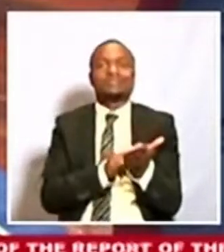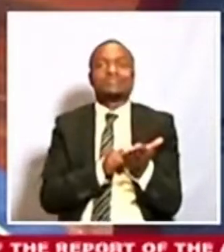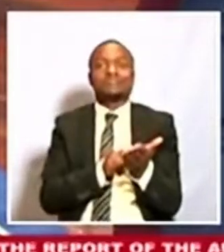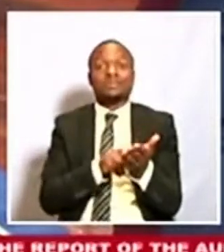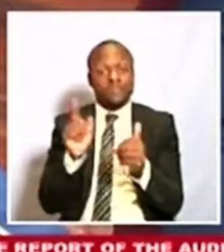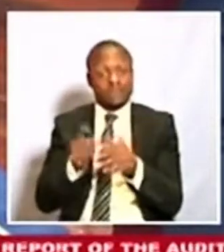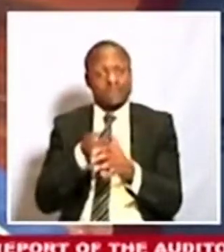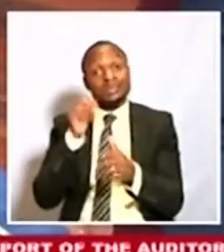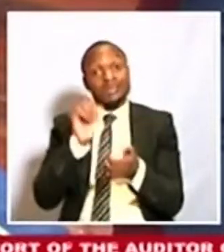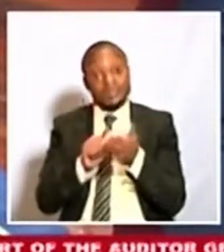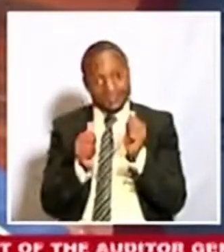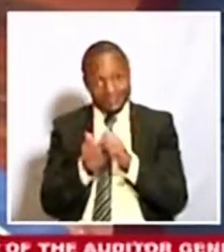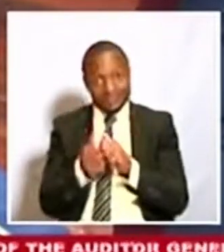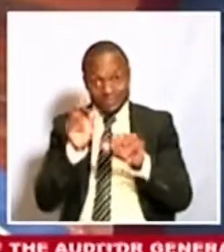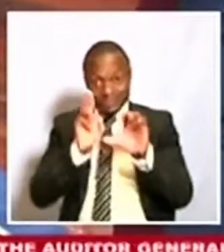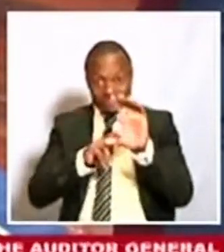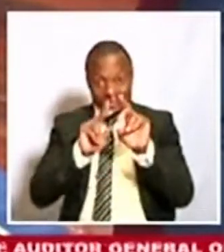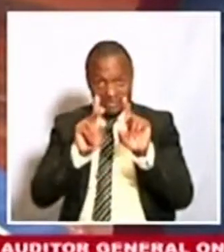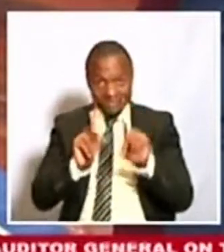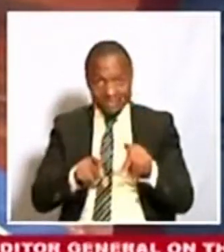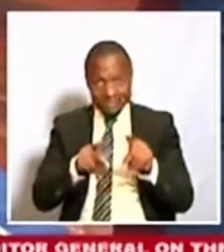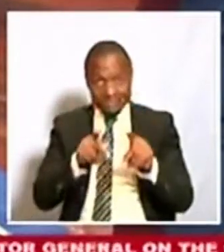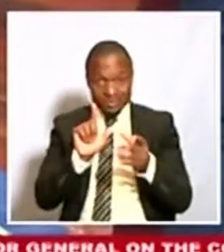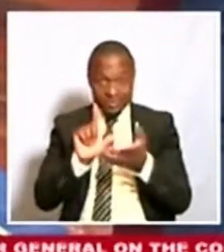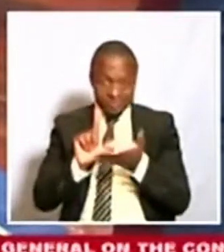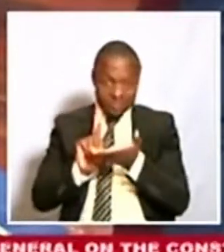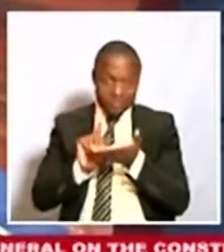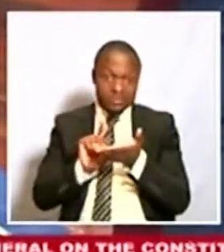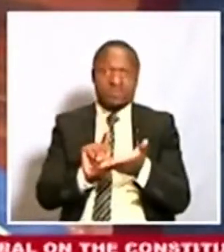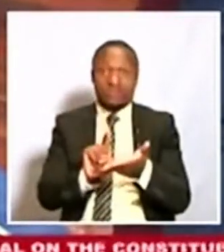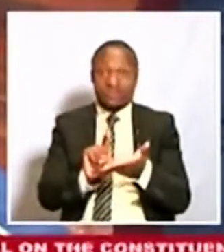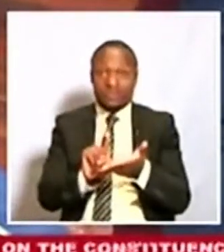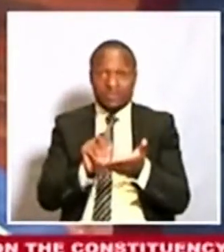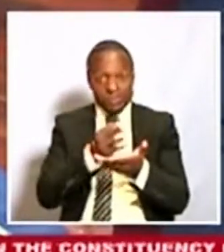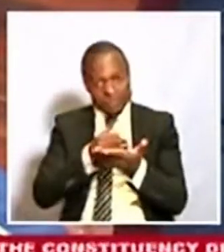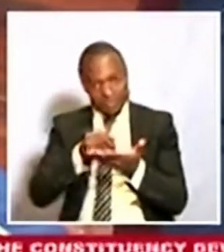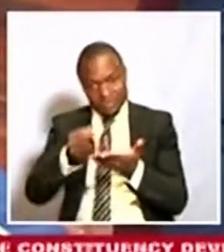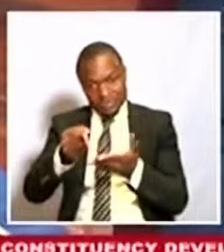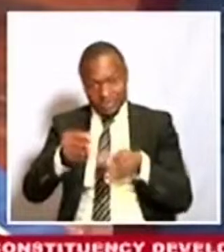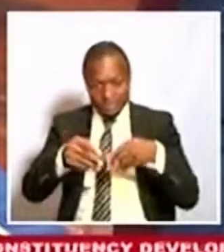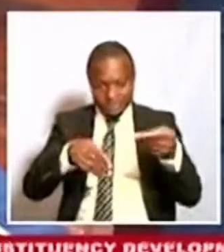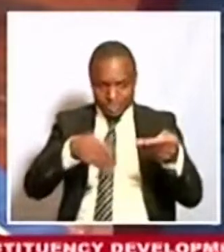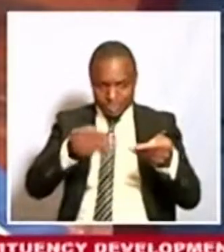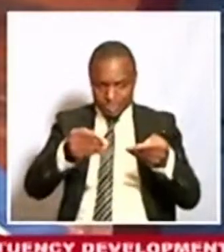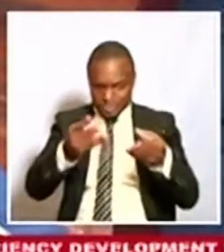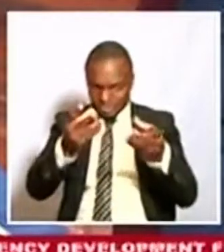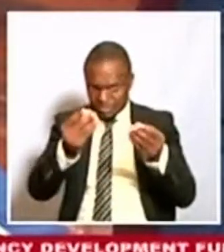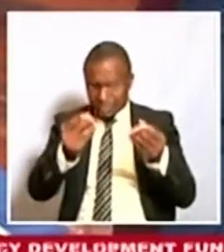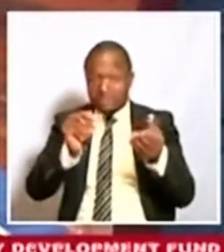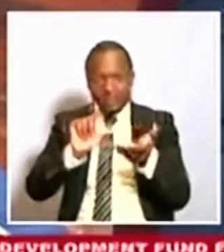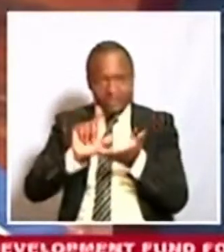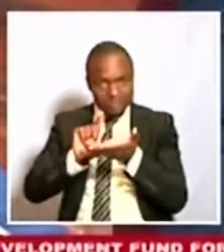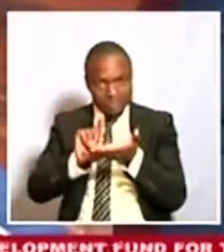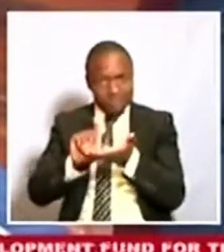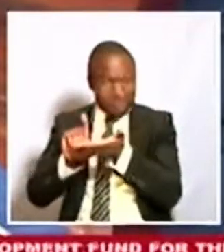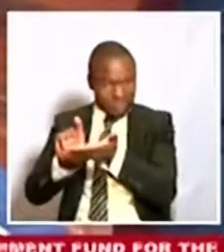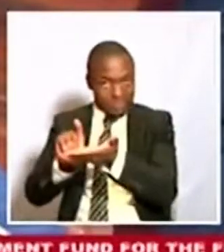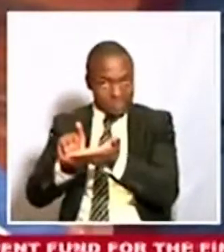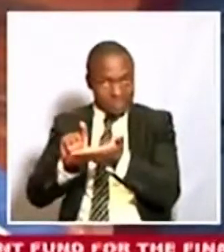The next query, Chair, is on soft loans, failure to disburse these soft loans.